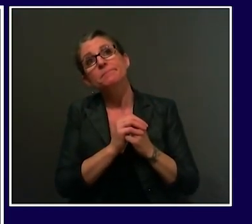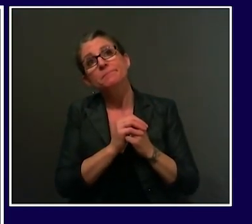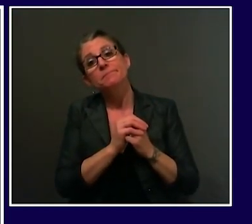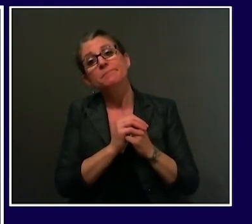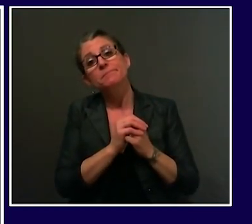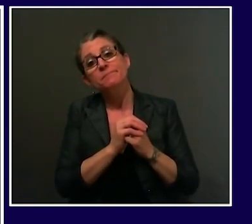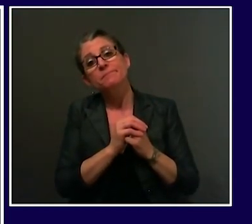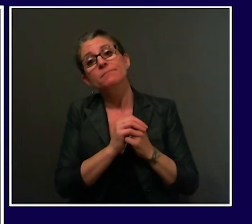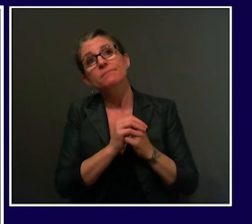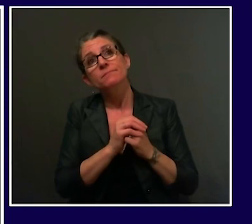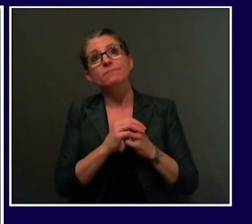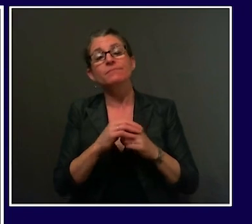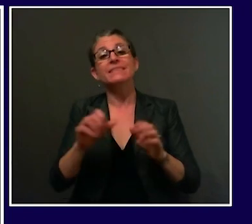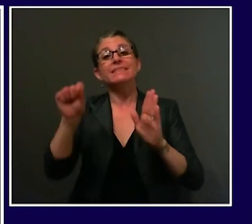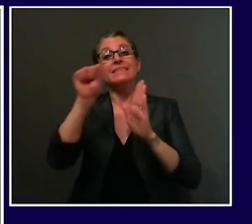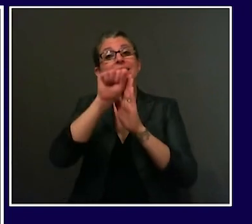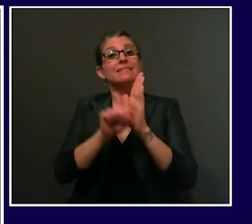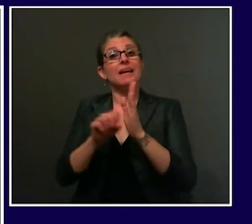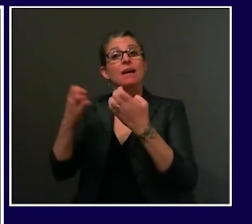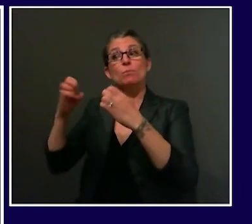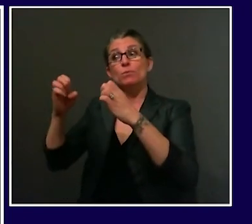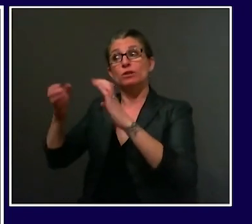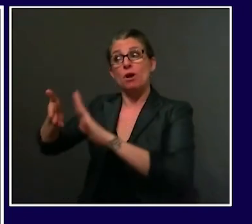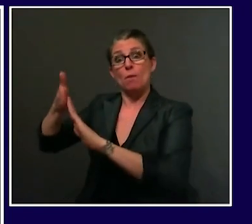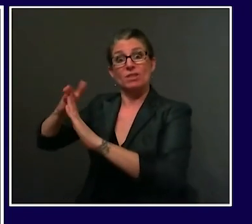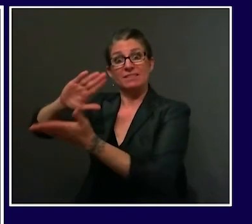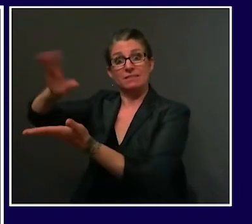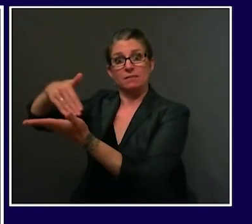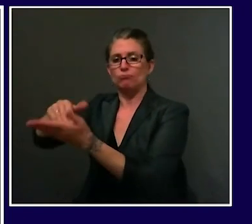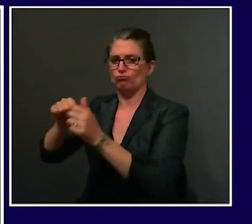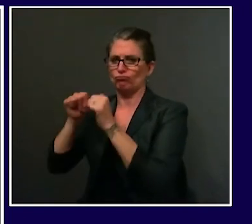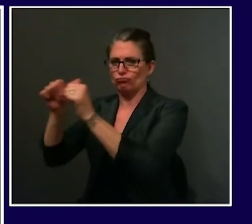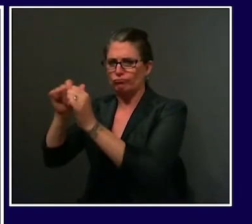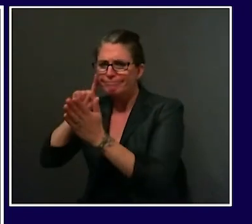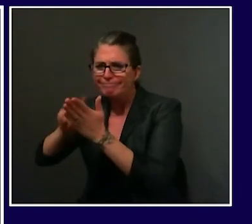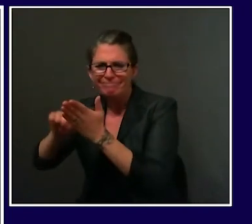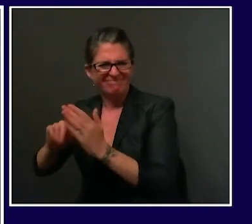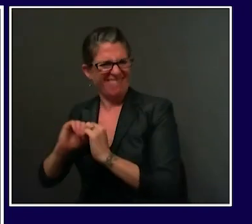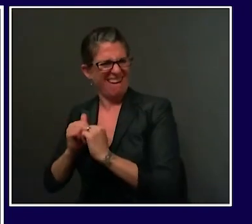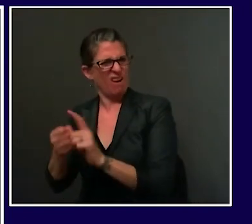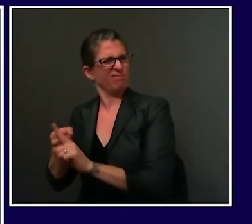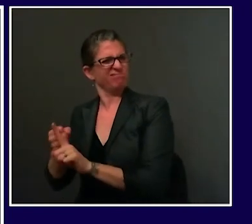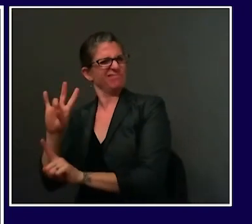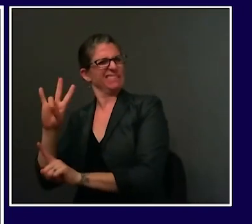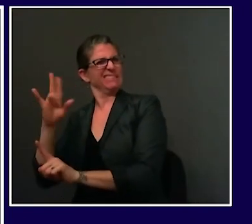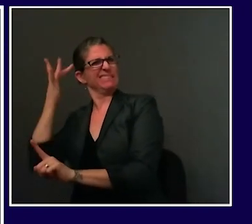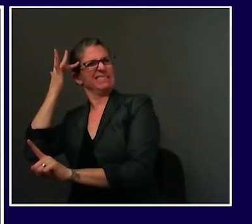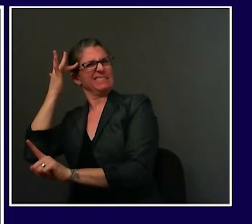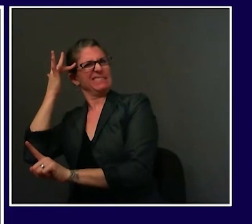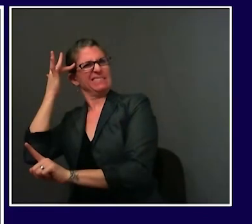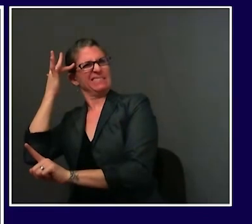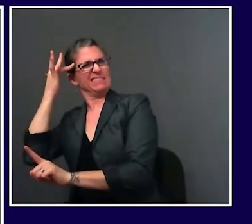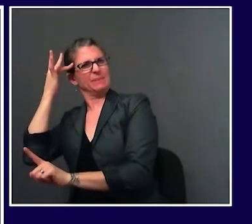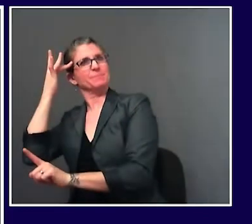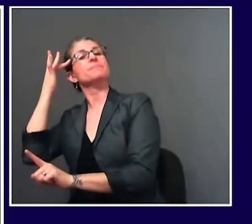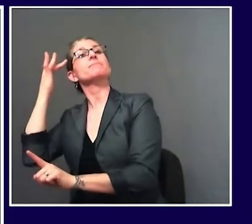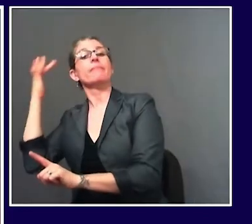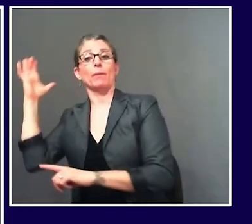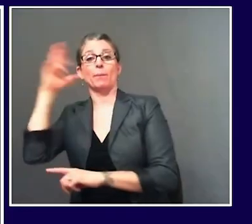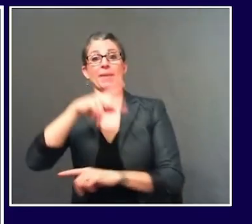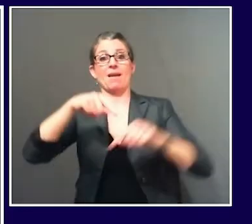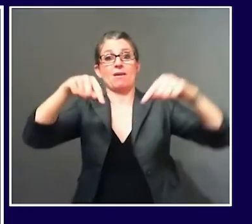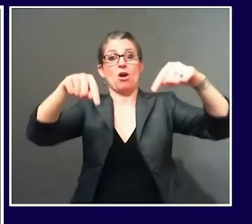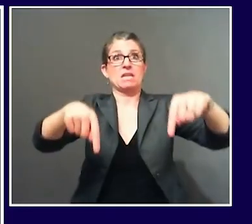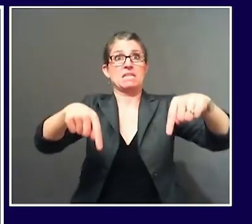ongoing. And we are not sure whether we will be back in person there, or at least in the limited crew that was there, or